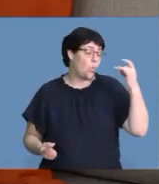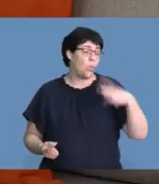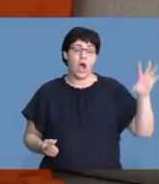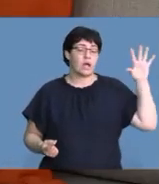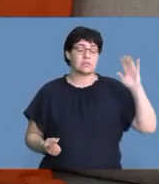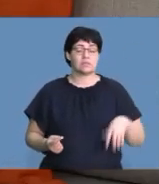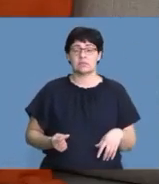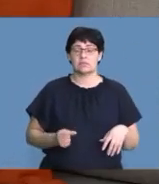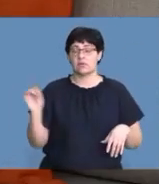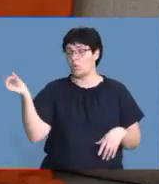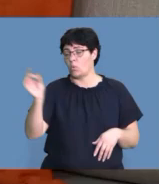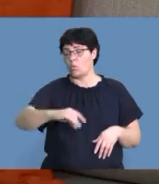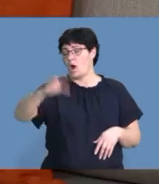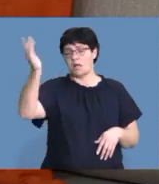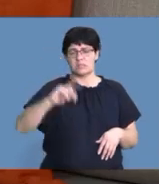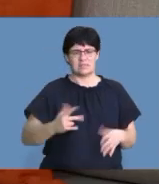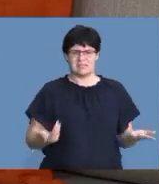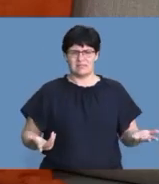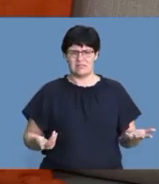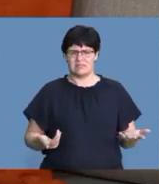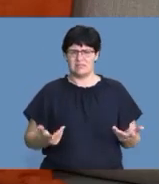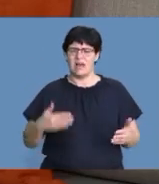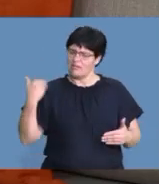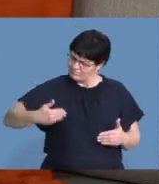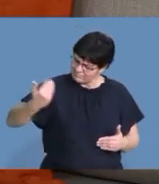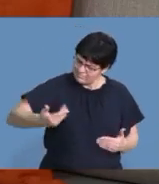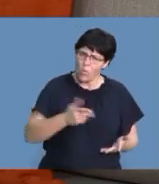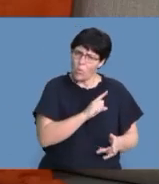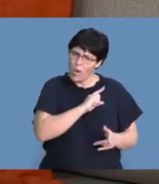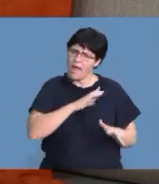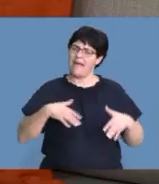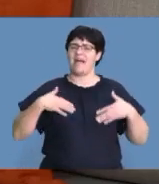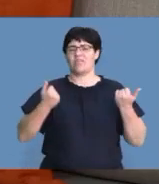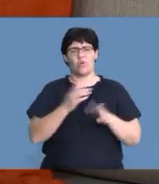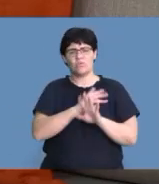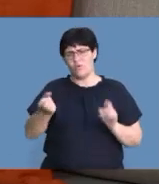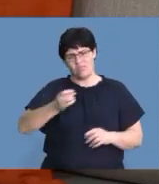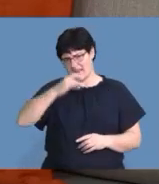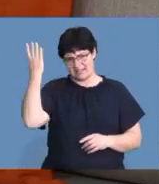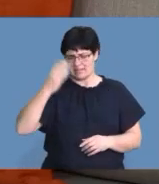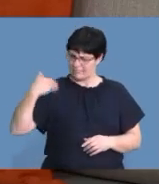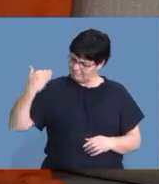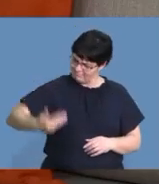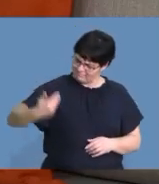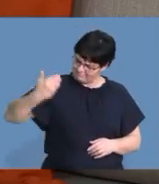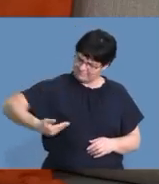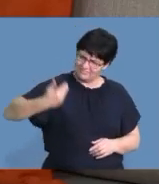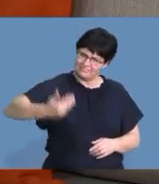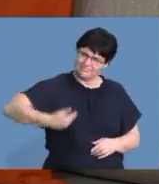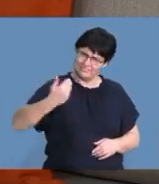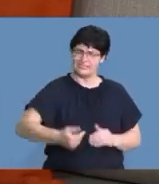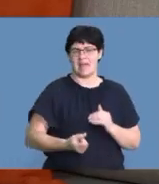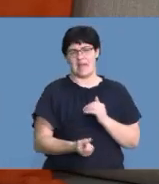now and again. You have to do it consistently. That keeps you healthy. So that's the first one. Don't forget it, time over